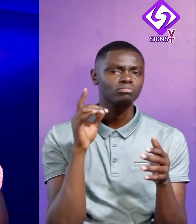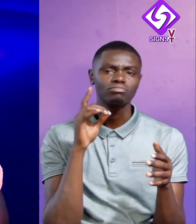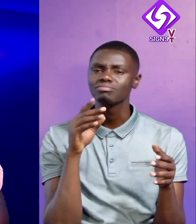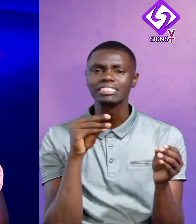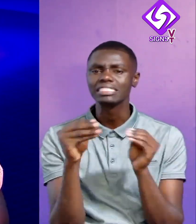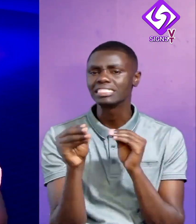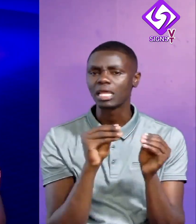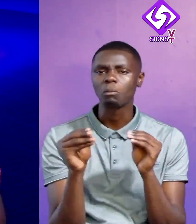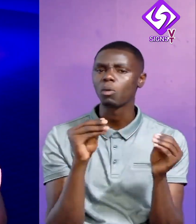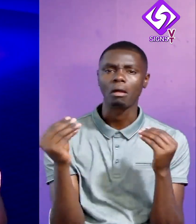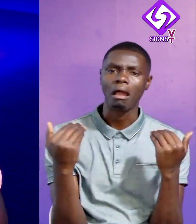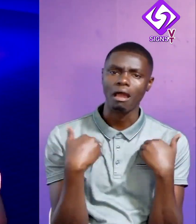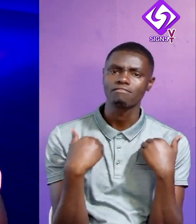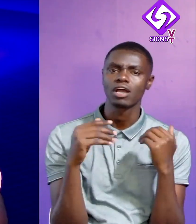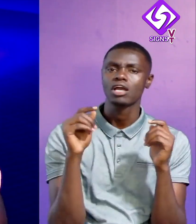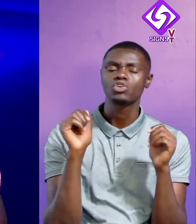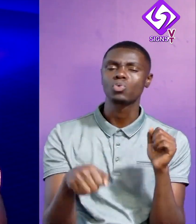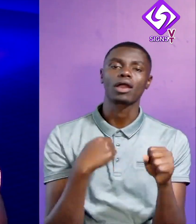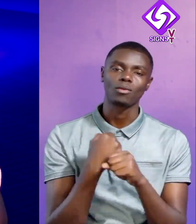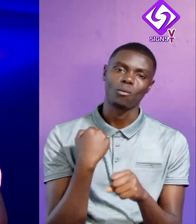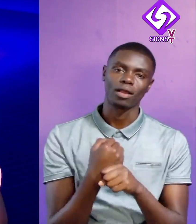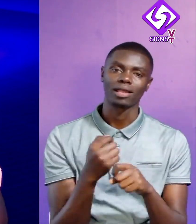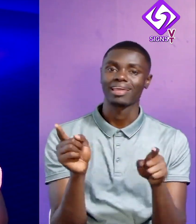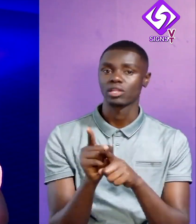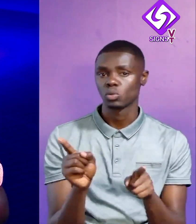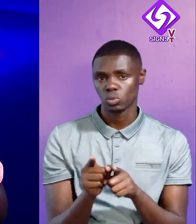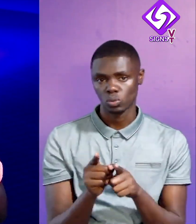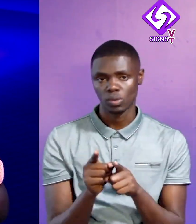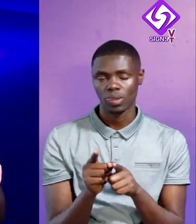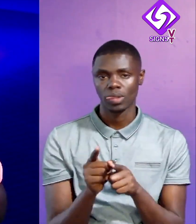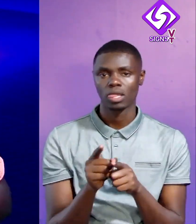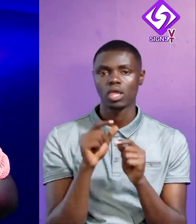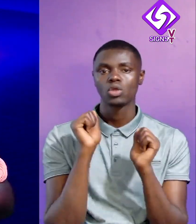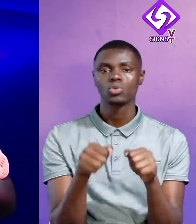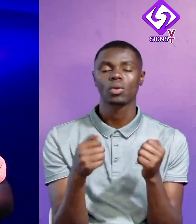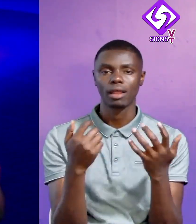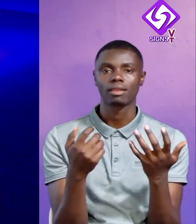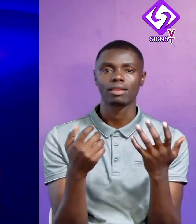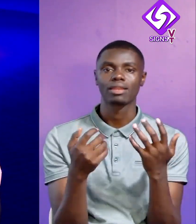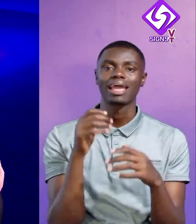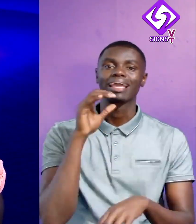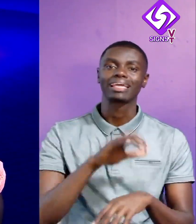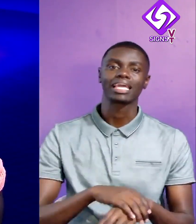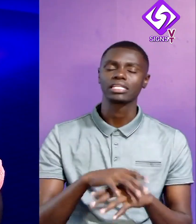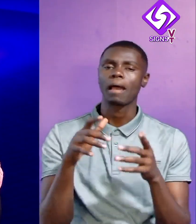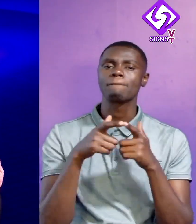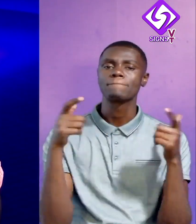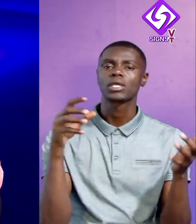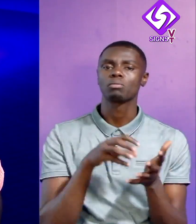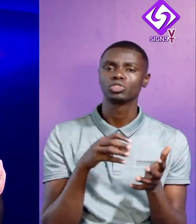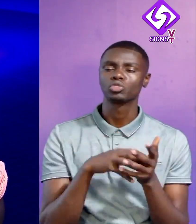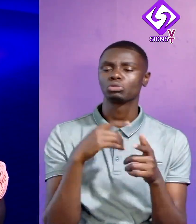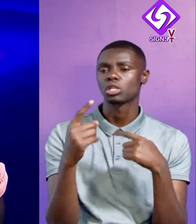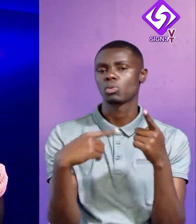any disability, you can still work and you can still unaweza pata hiyo kiti kubwa na uendeleze